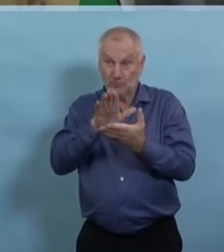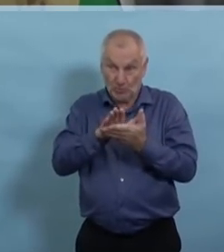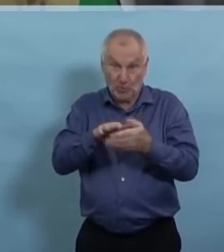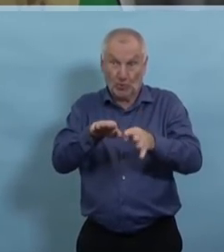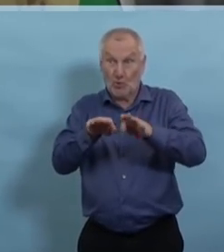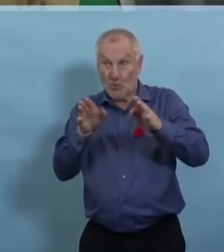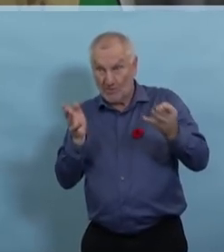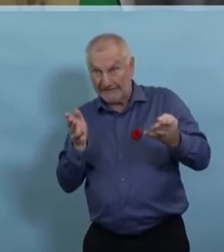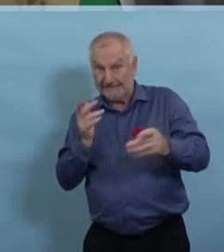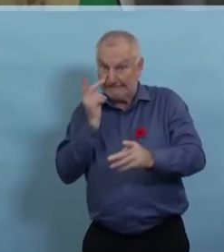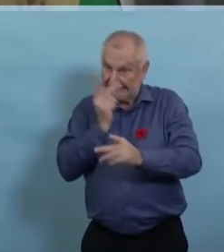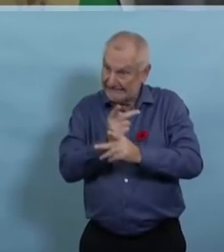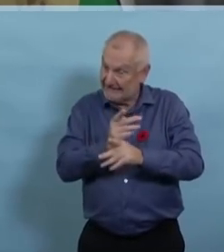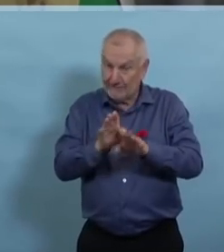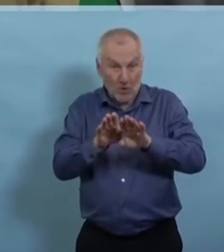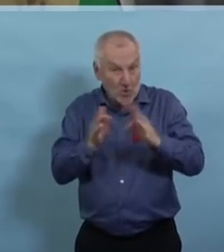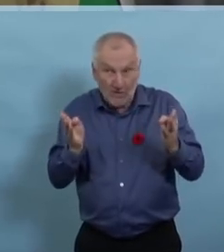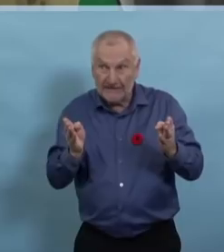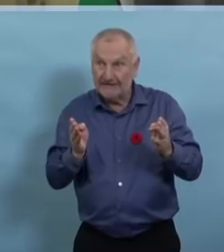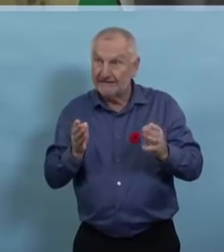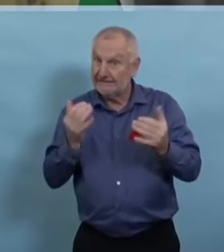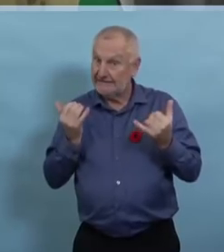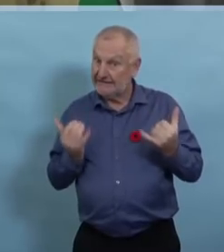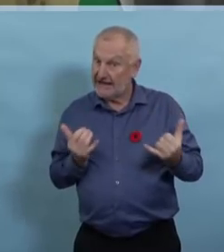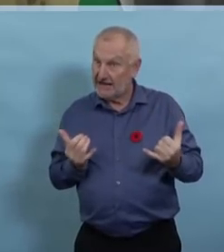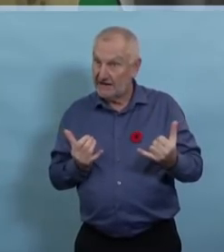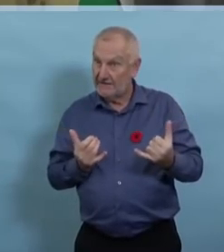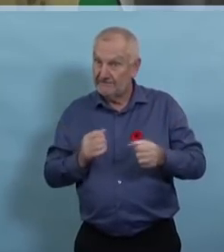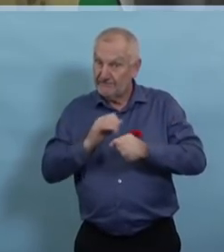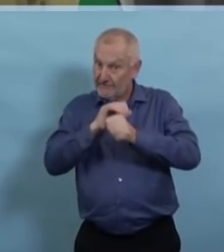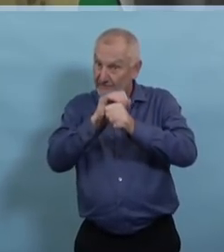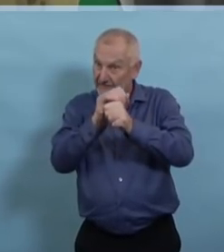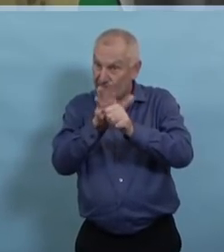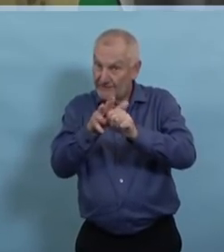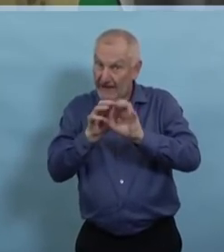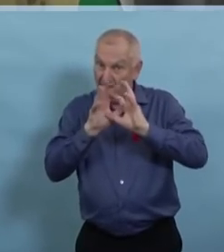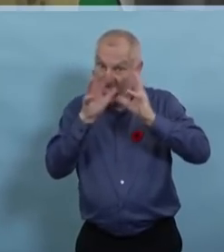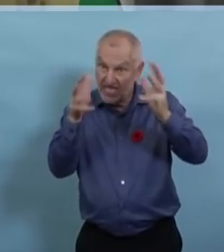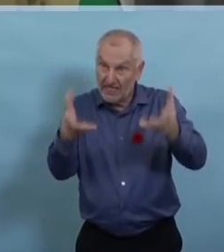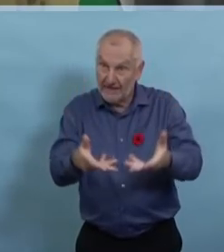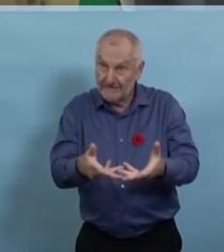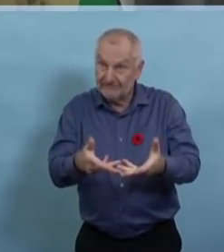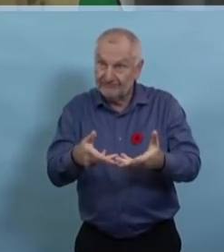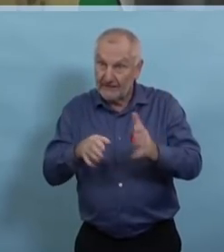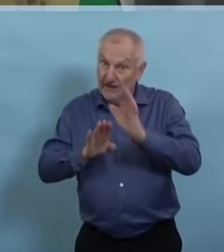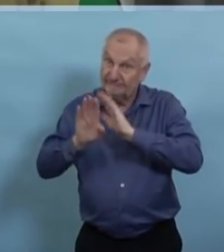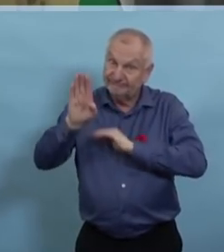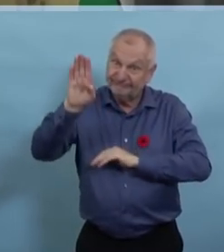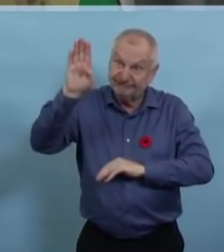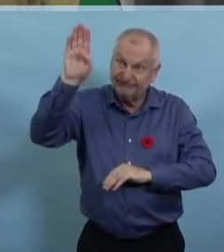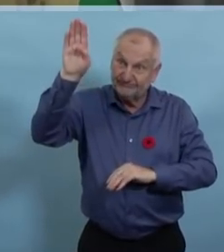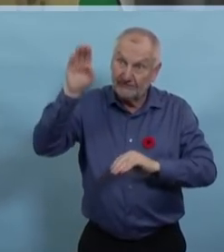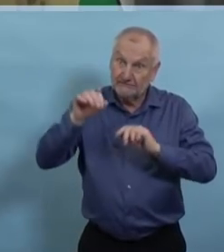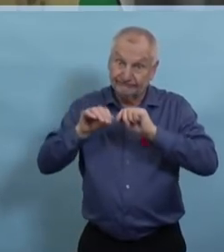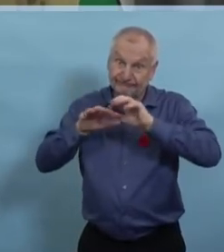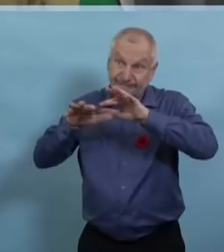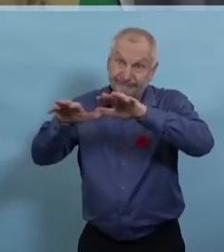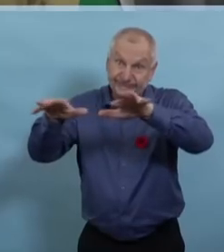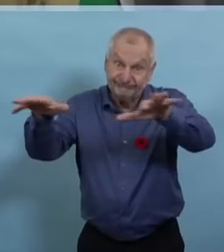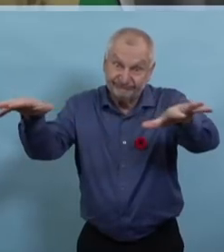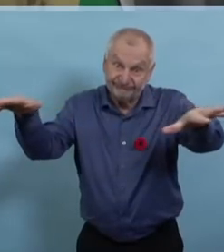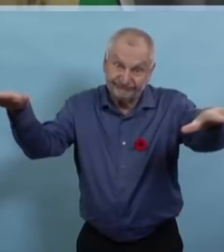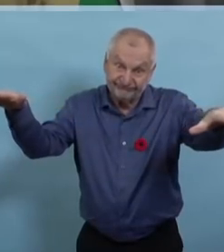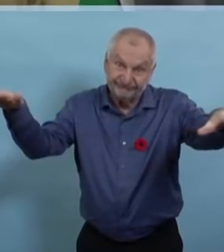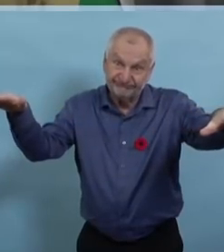in the pandemic in terms of the rate of cases and the rate of transmission. But still, with even within